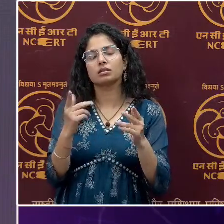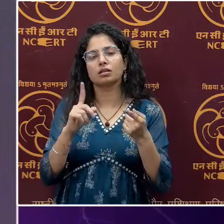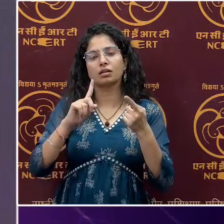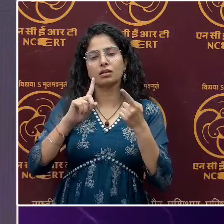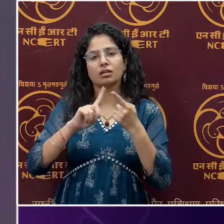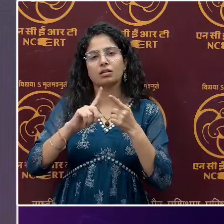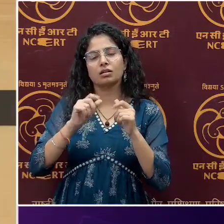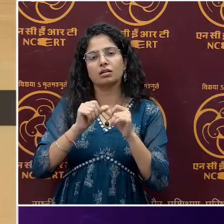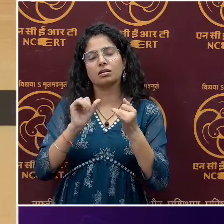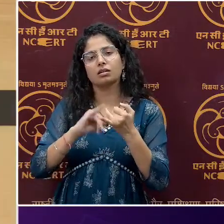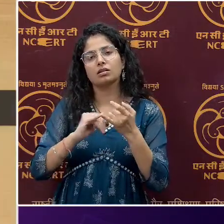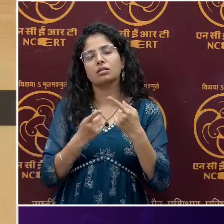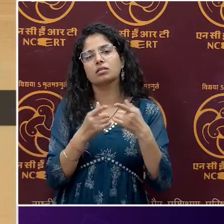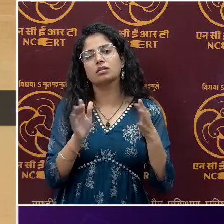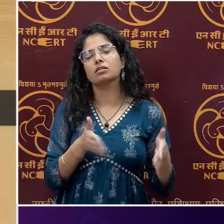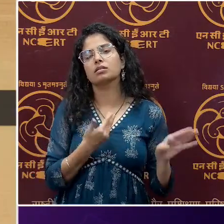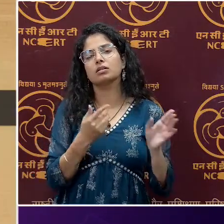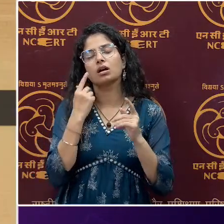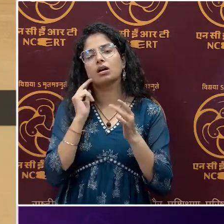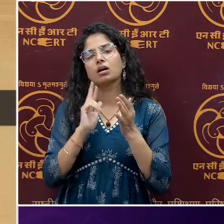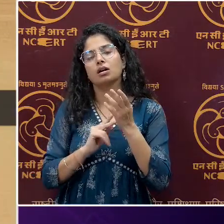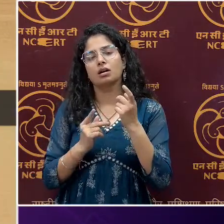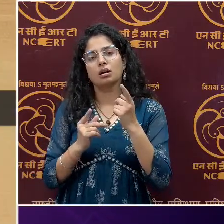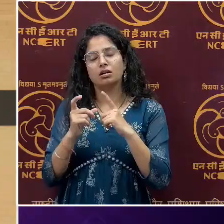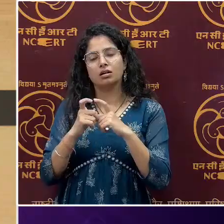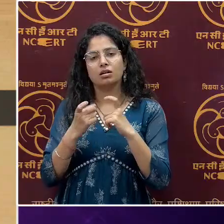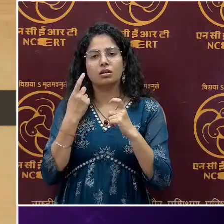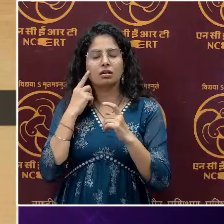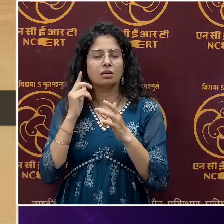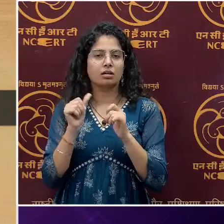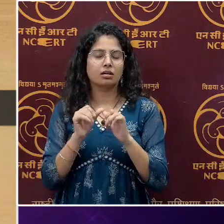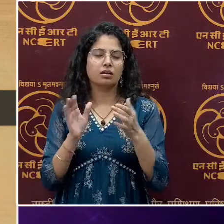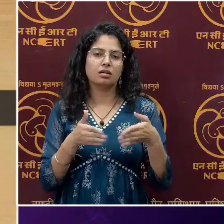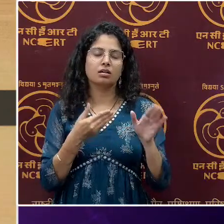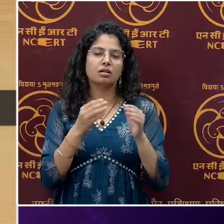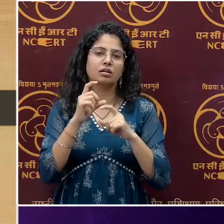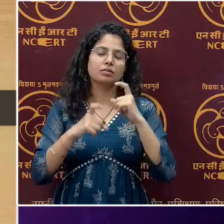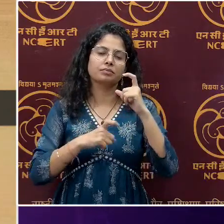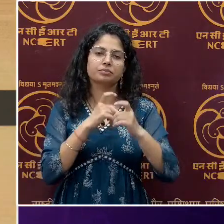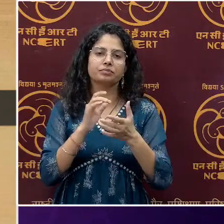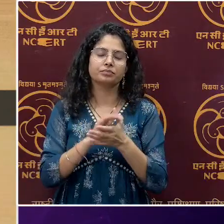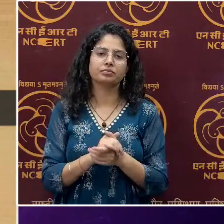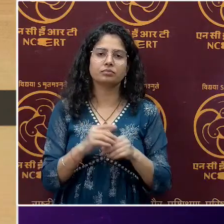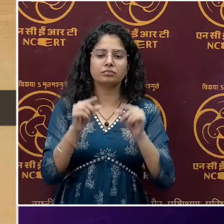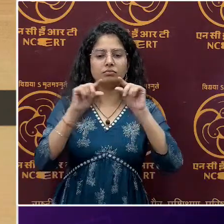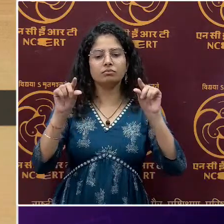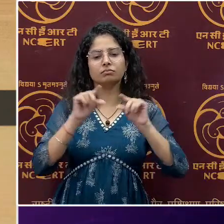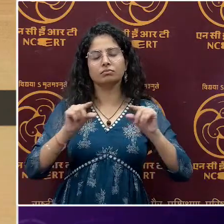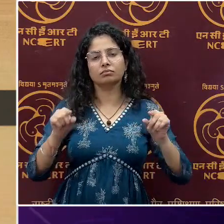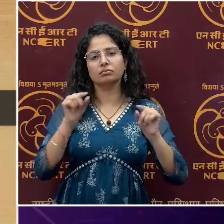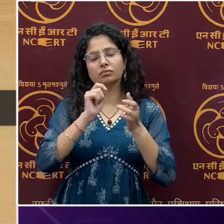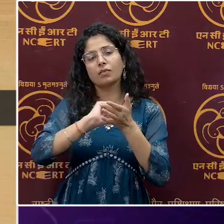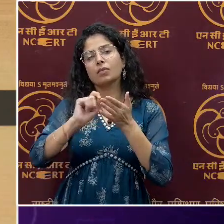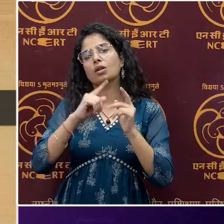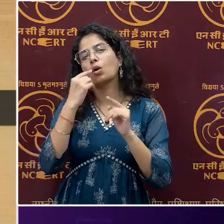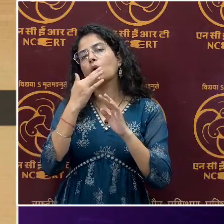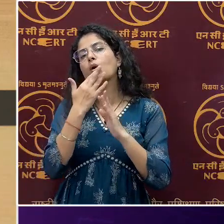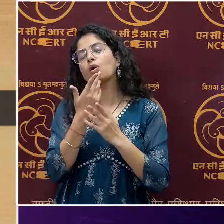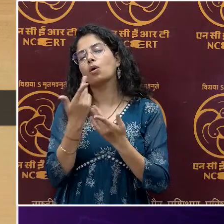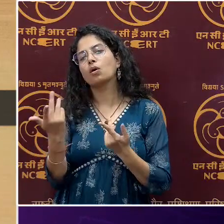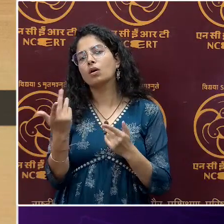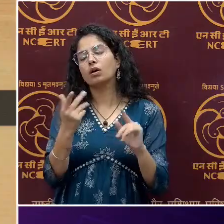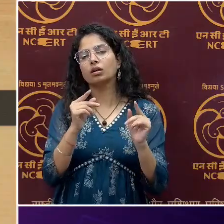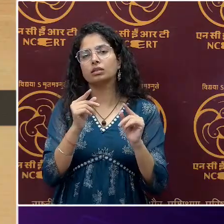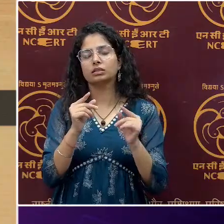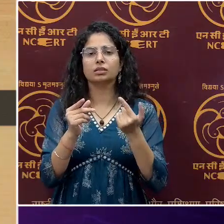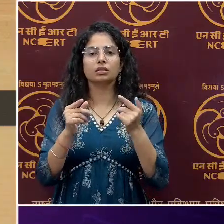quotation. Can you tell me that who is the scholar who said this? cow are of different colors, but the